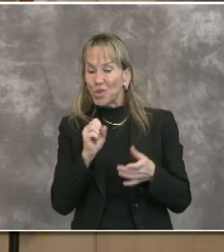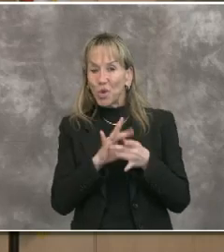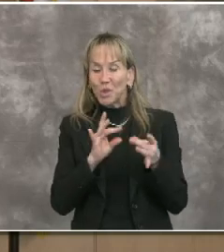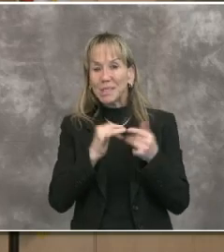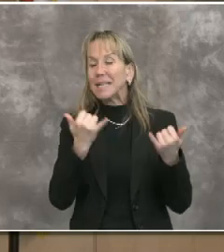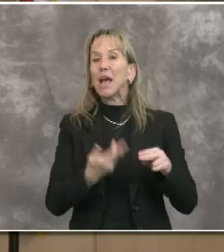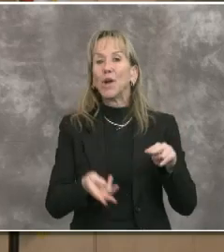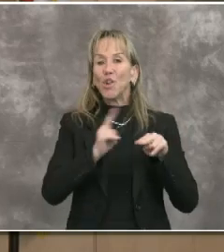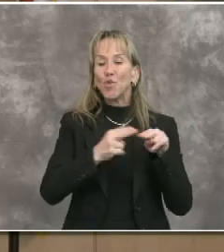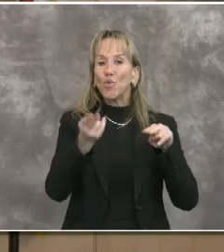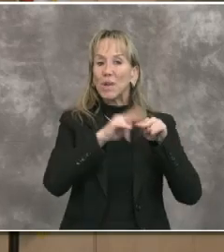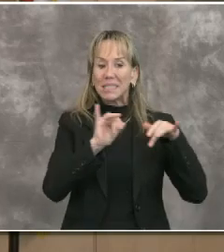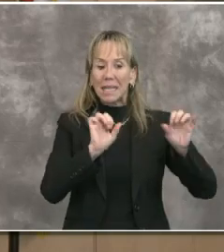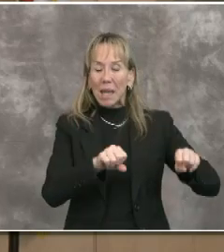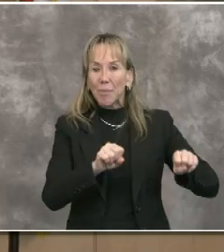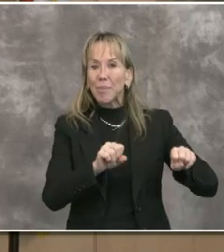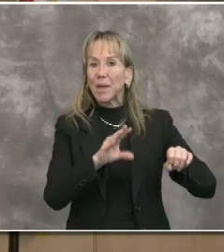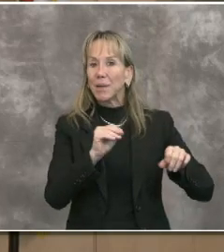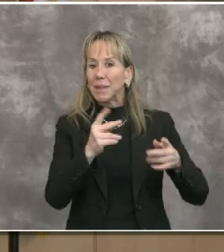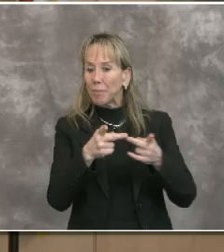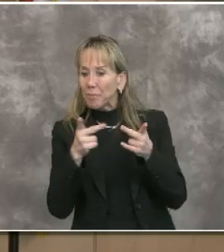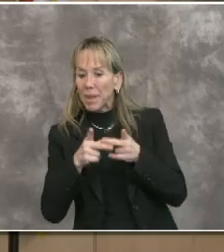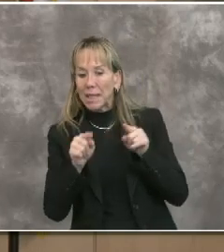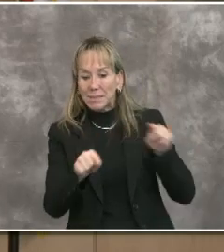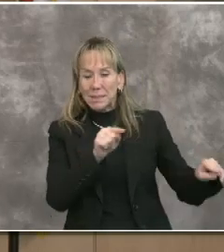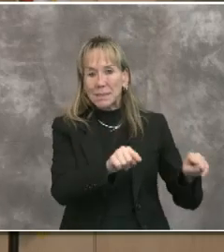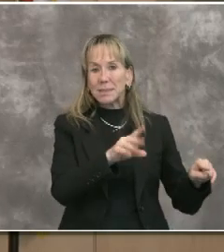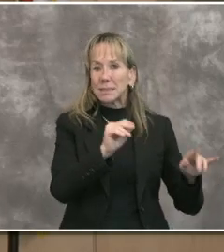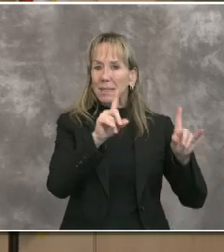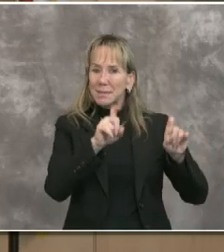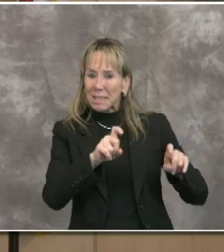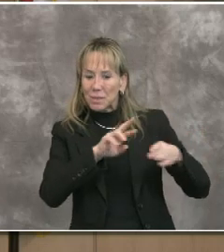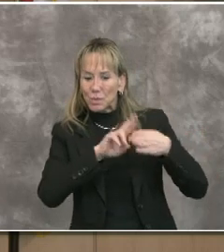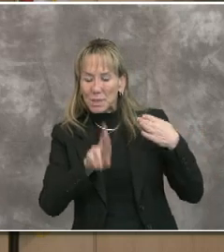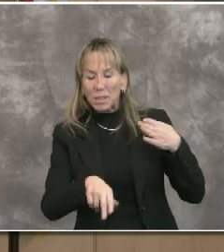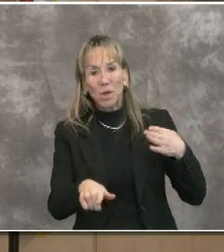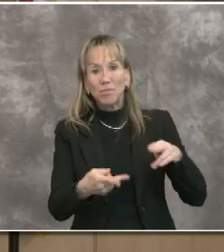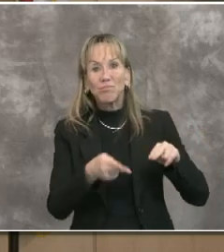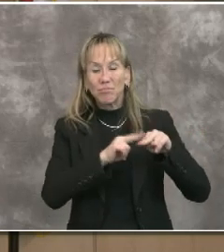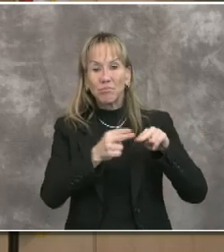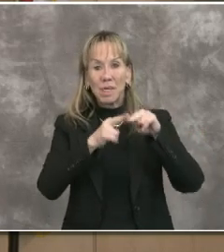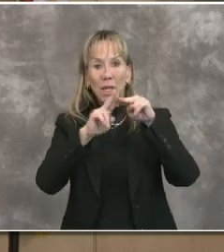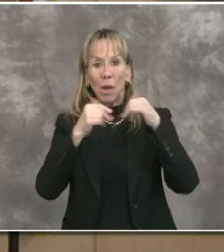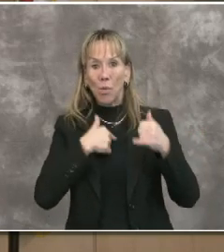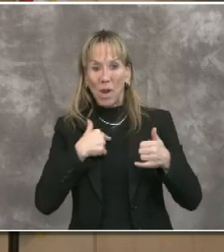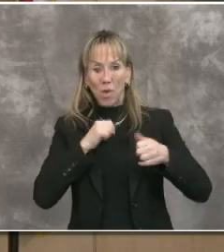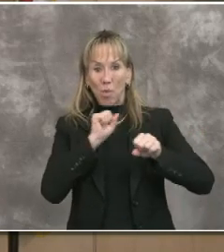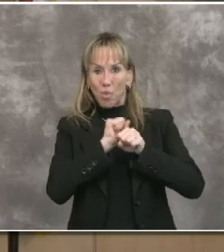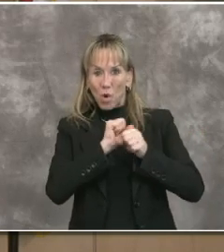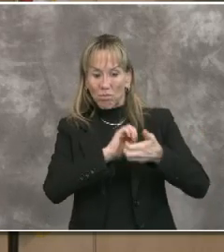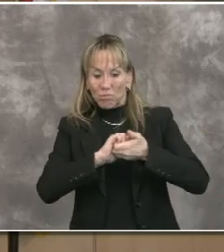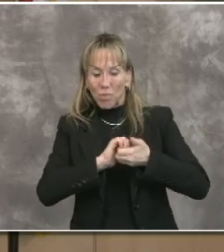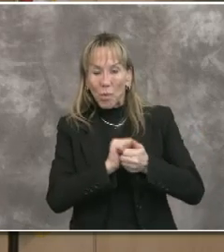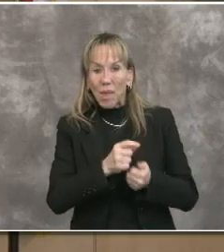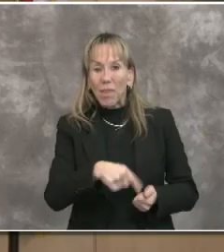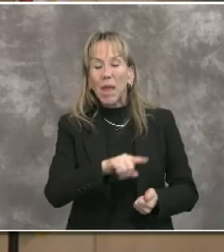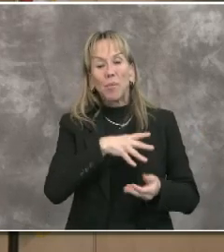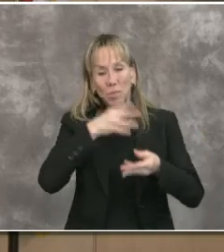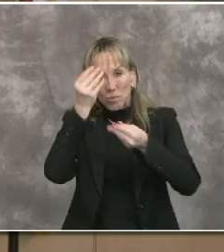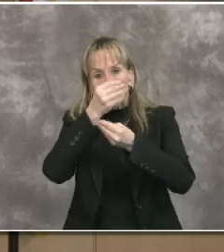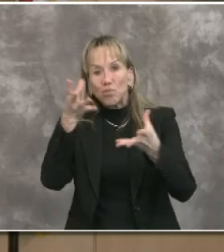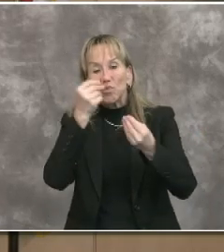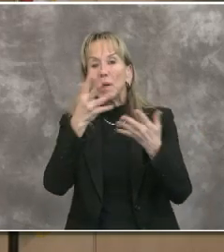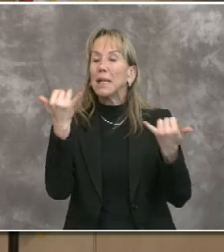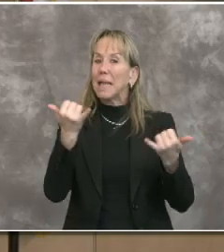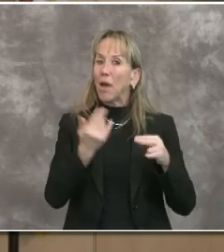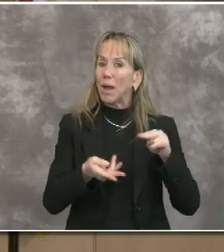are increasing, and we are working with each of the systems and creating new messages to our providers about increasing the